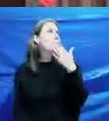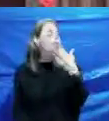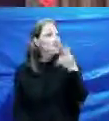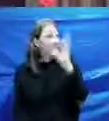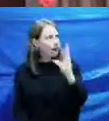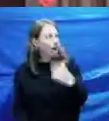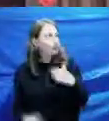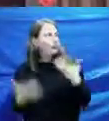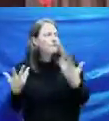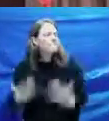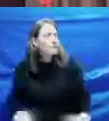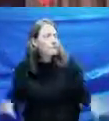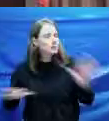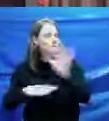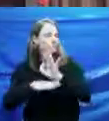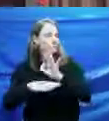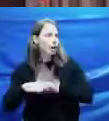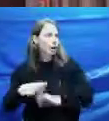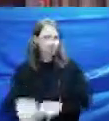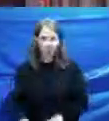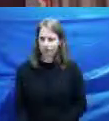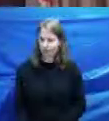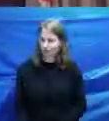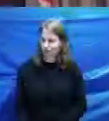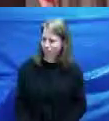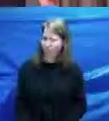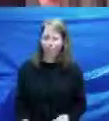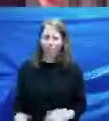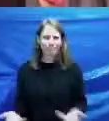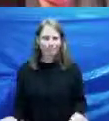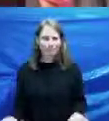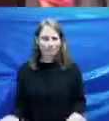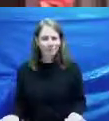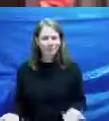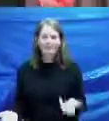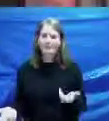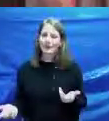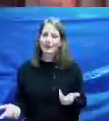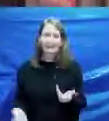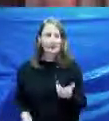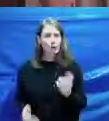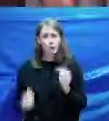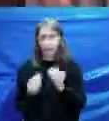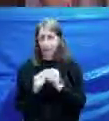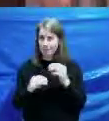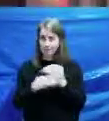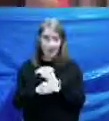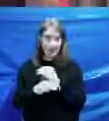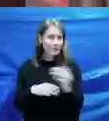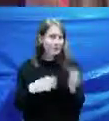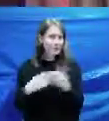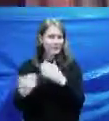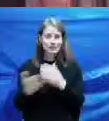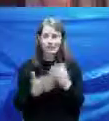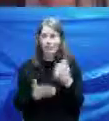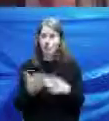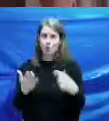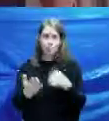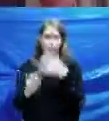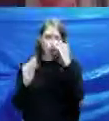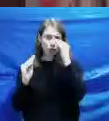make it till Monday kind of thing. And no matter where we are with math, there's always something else. So very different from